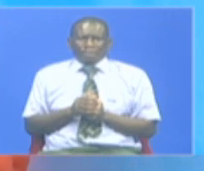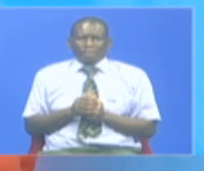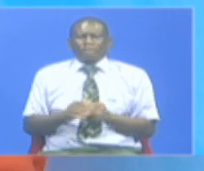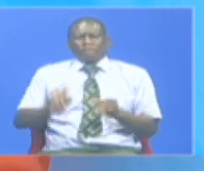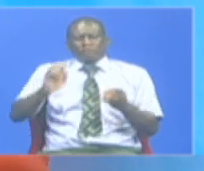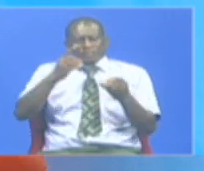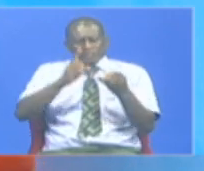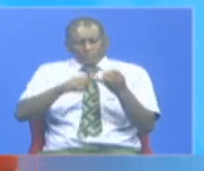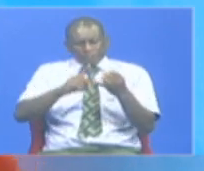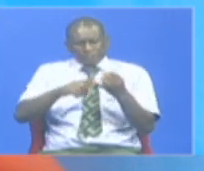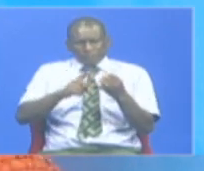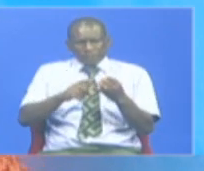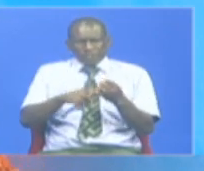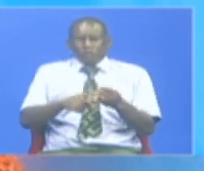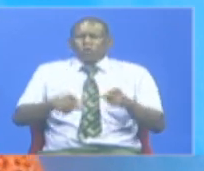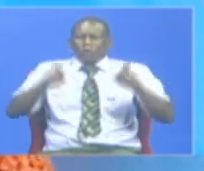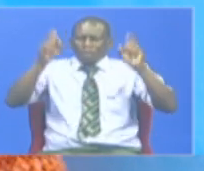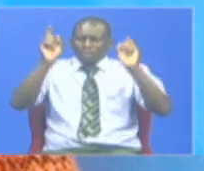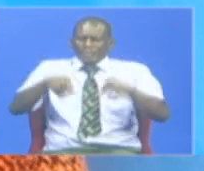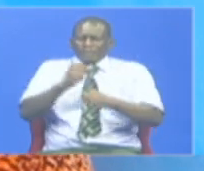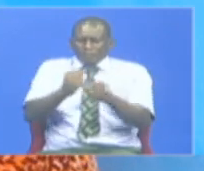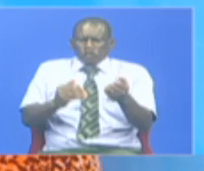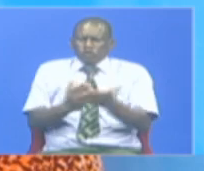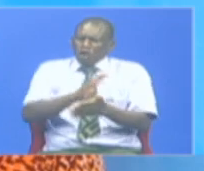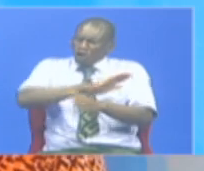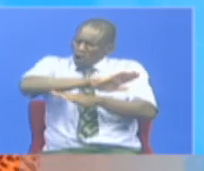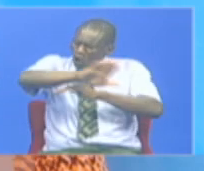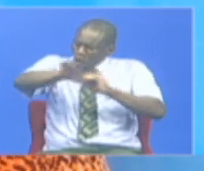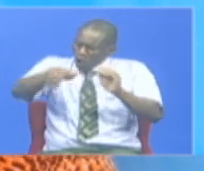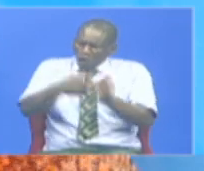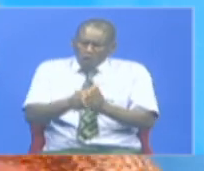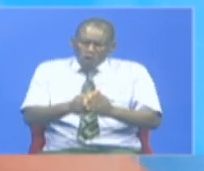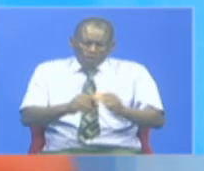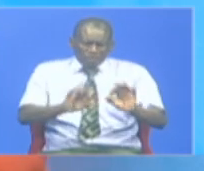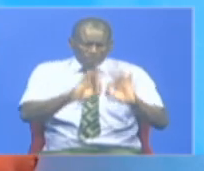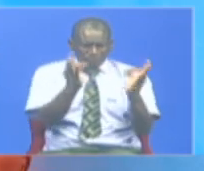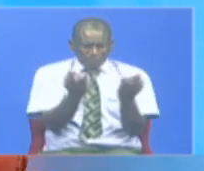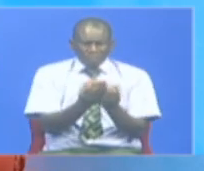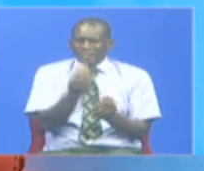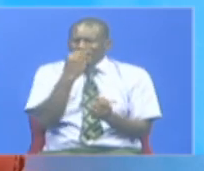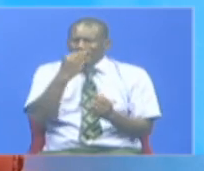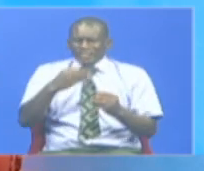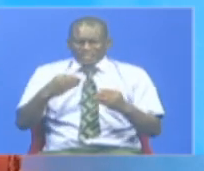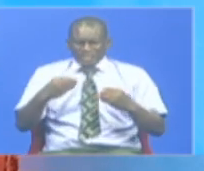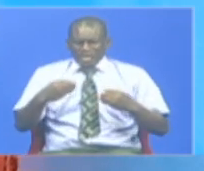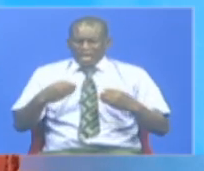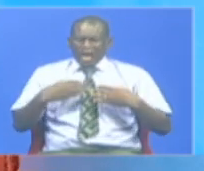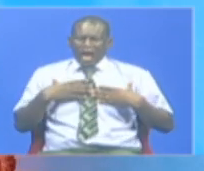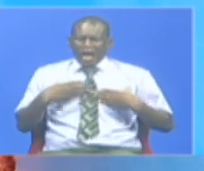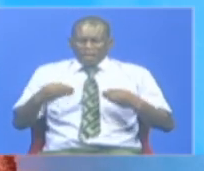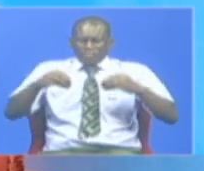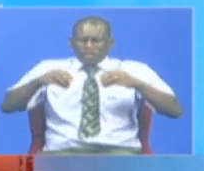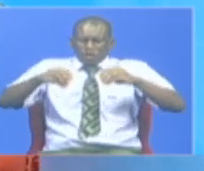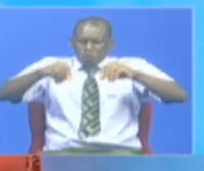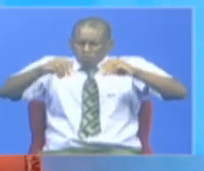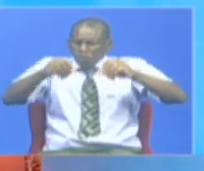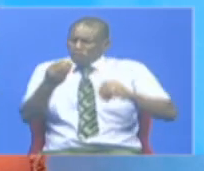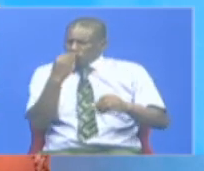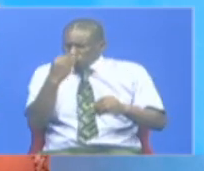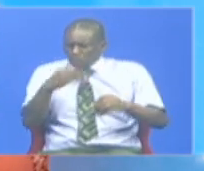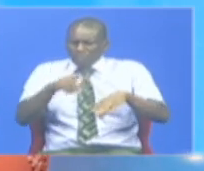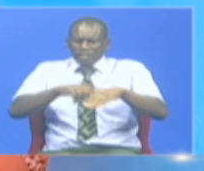One, we must ensure that every household consumes a healthy diet during the COVID-19